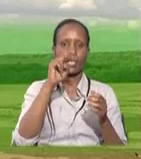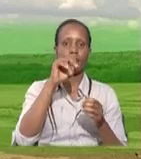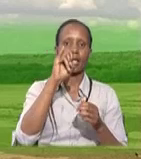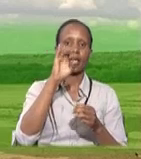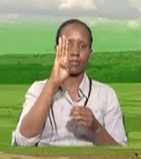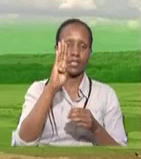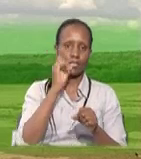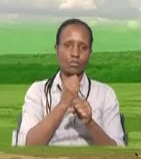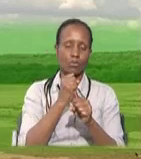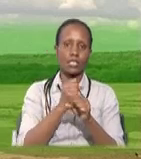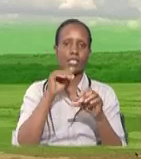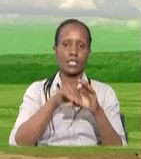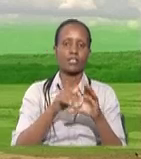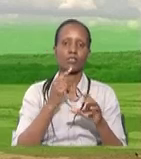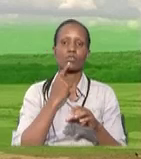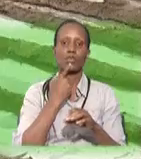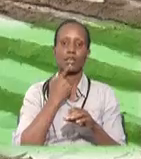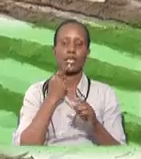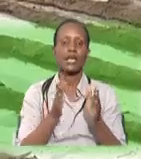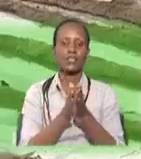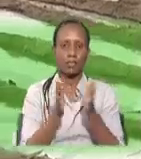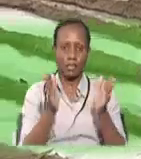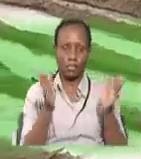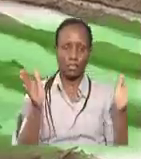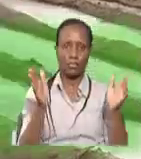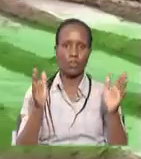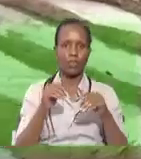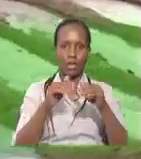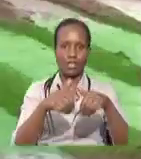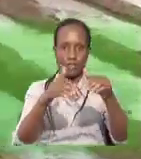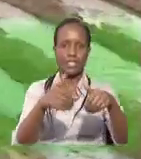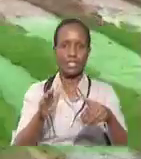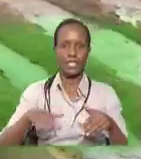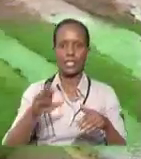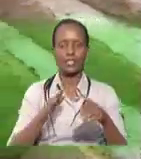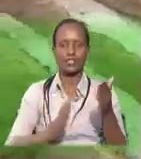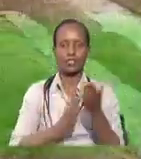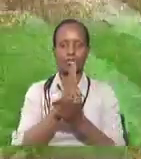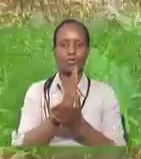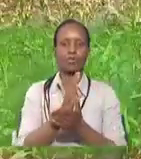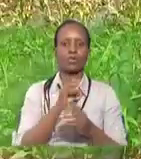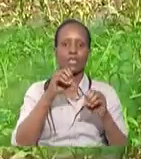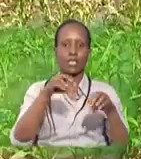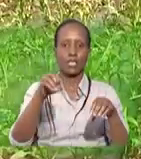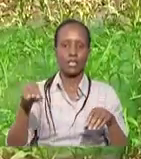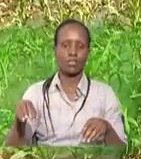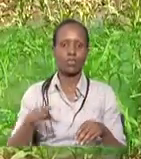National Irrigation Board is doing in Turkana, expansion of the cultivated area through